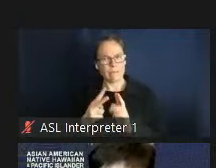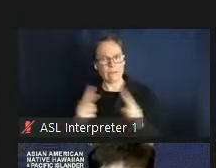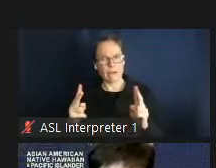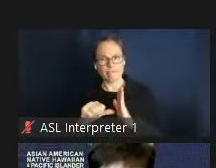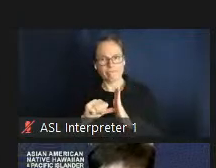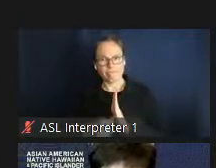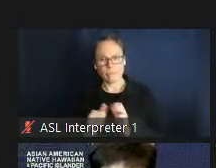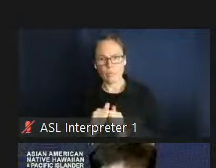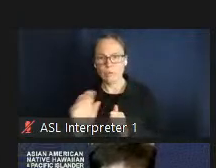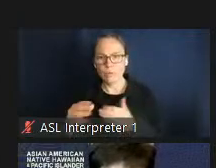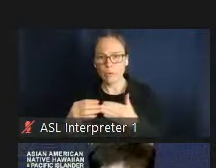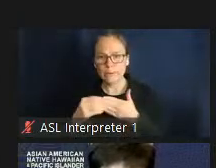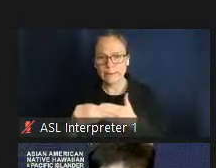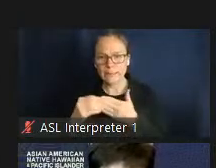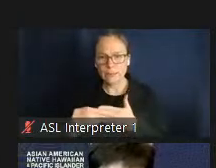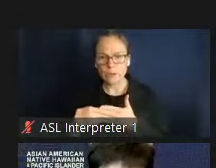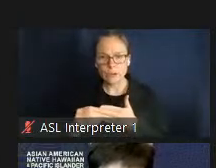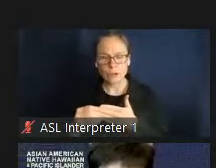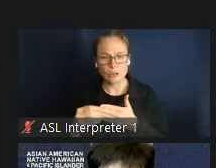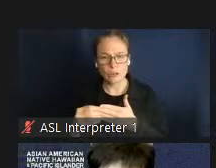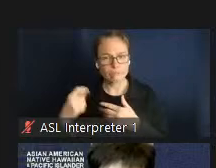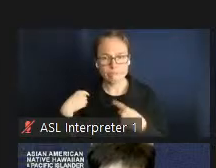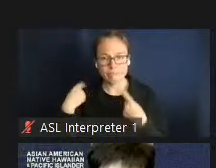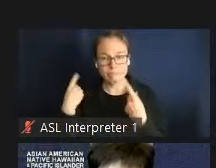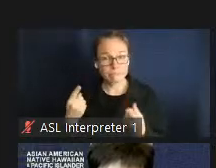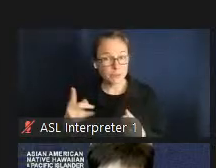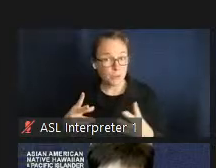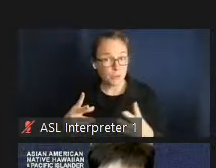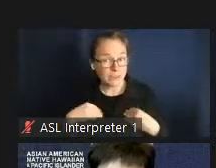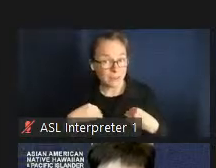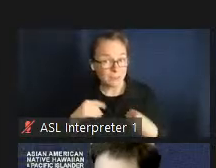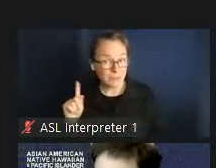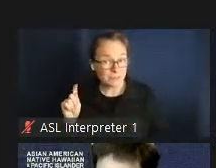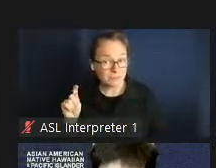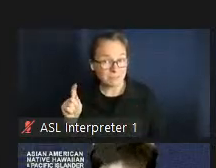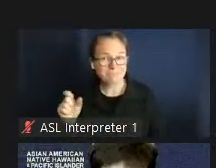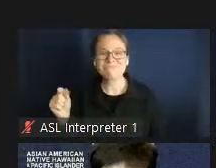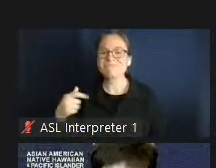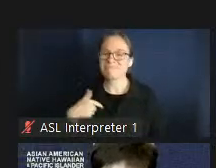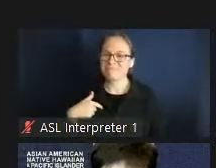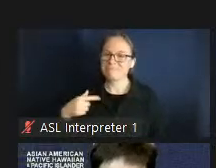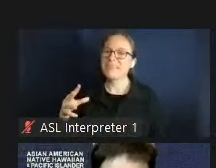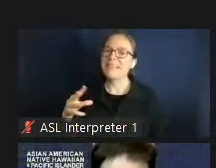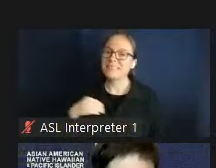on these committees in the past. Would you accept that nomination? I would accept.